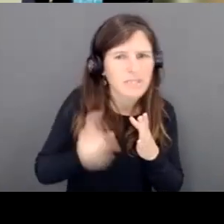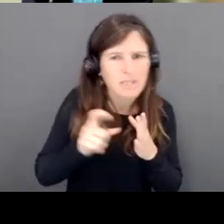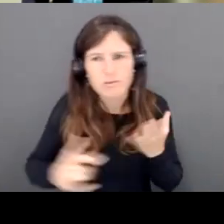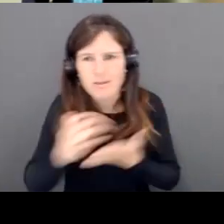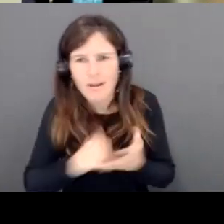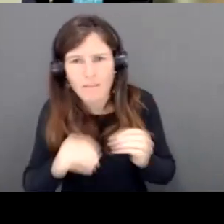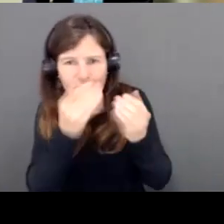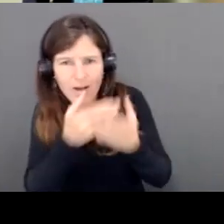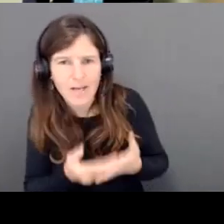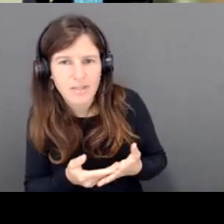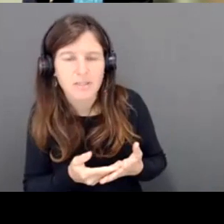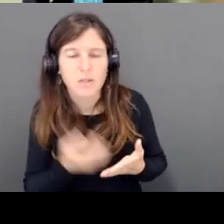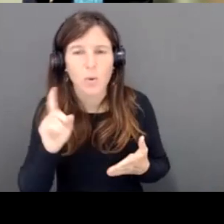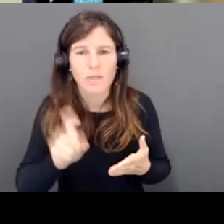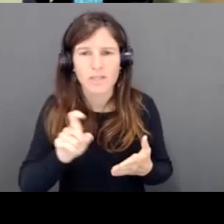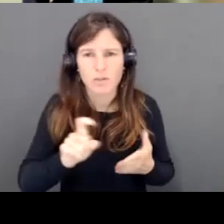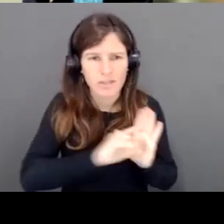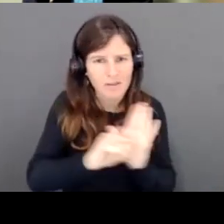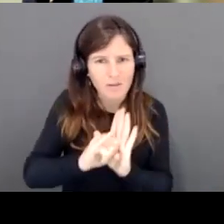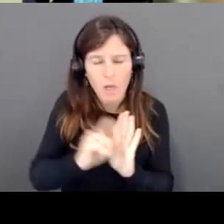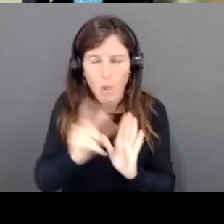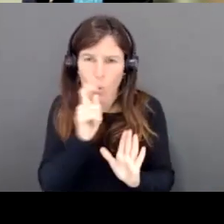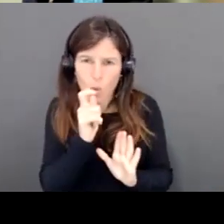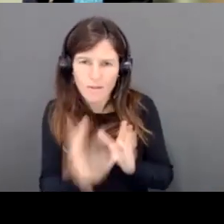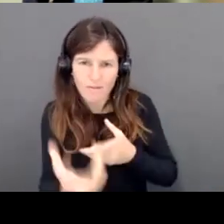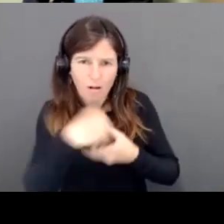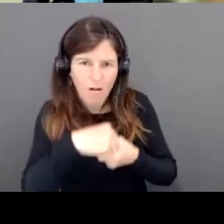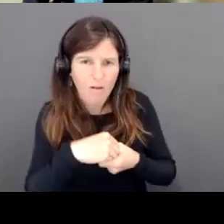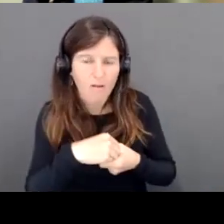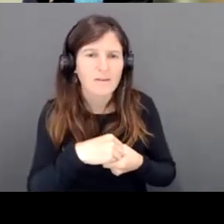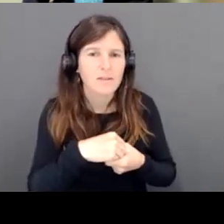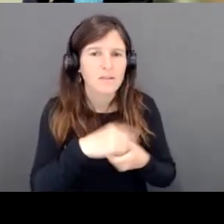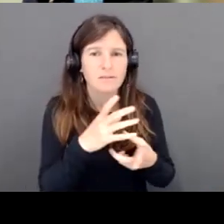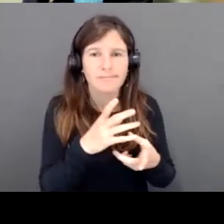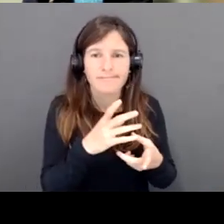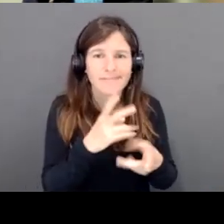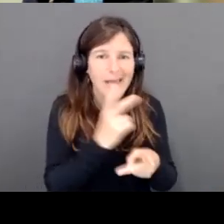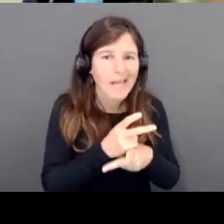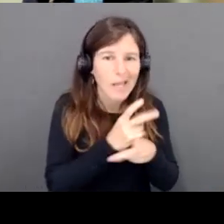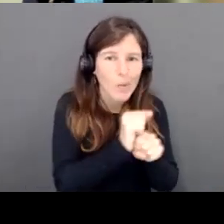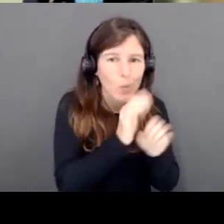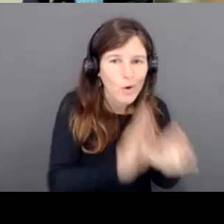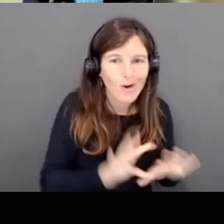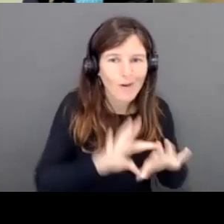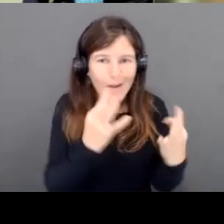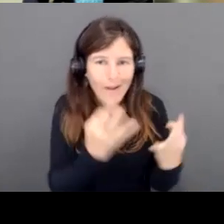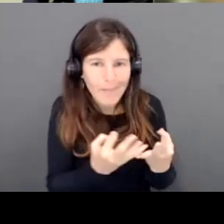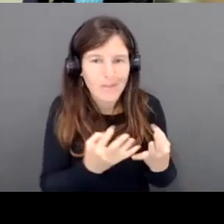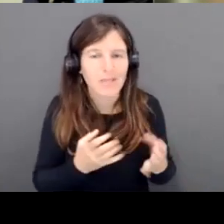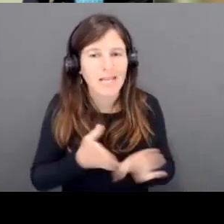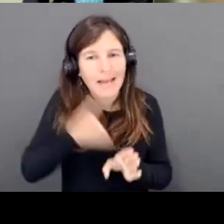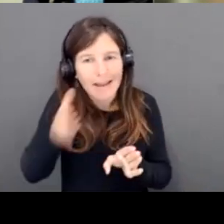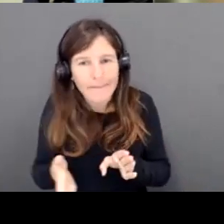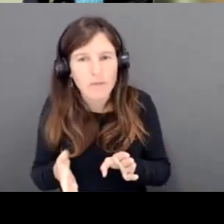assess who the appropriate stakeholders are for this decision, right? Who else should be at the table to discuss this? Are we missing